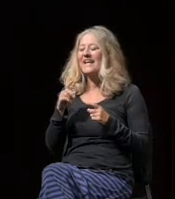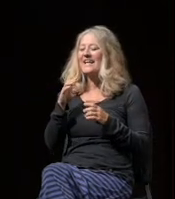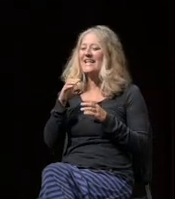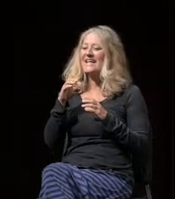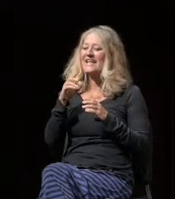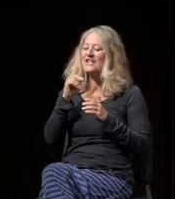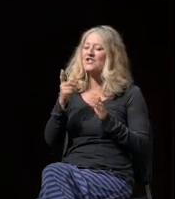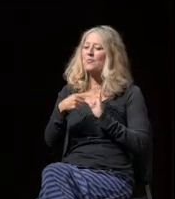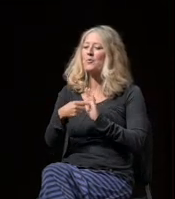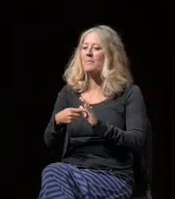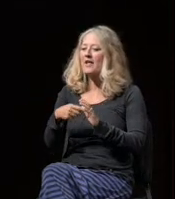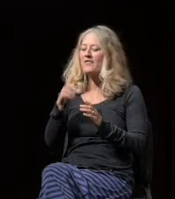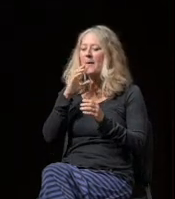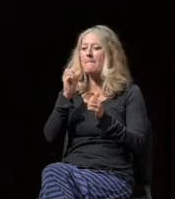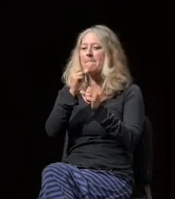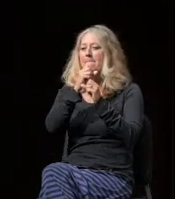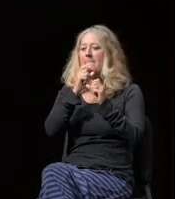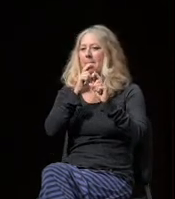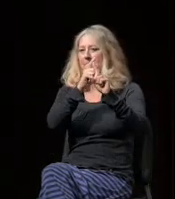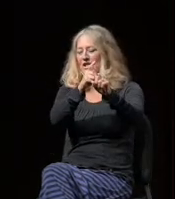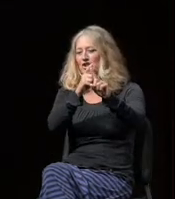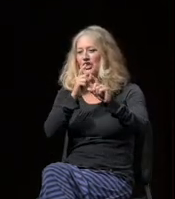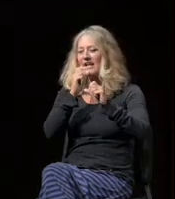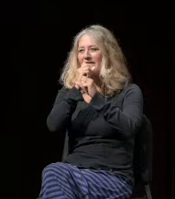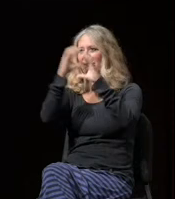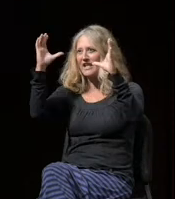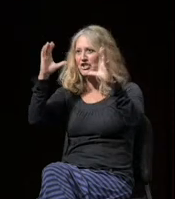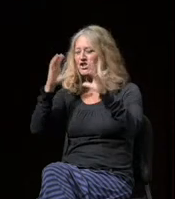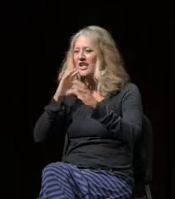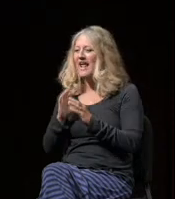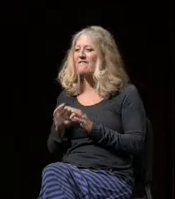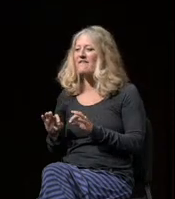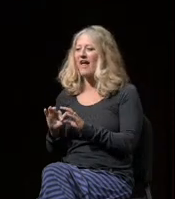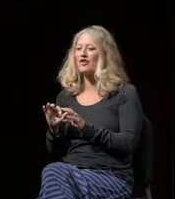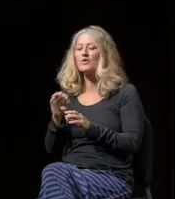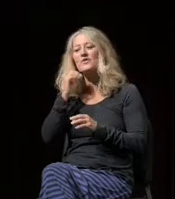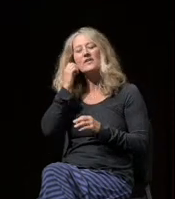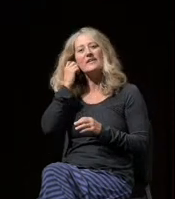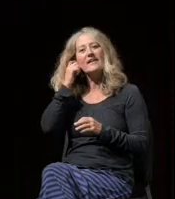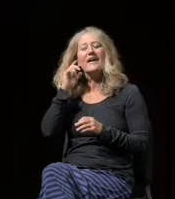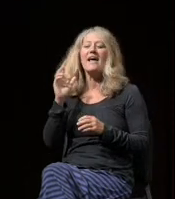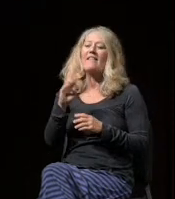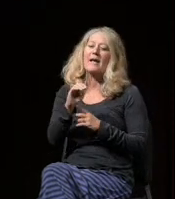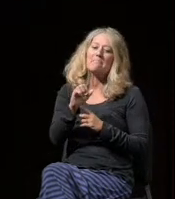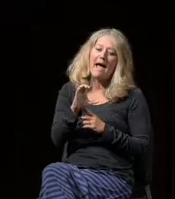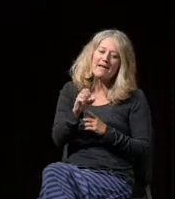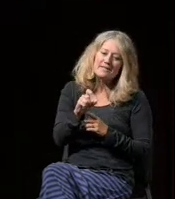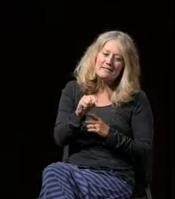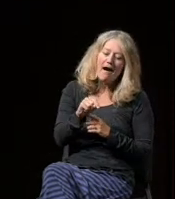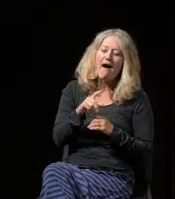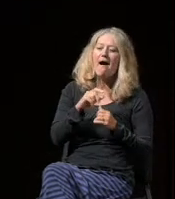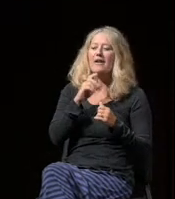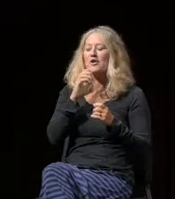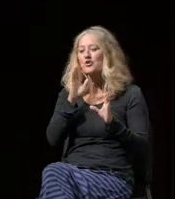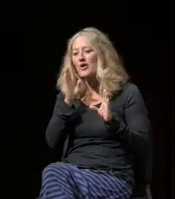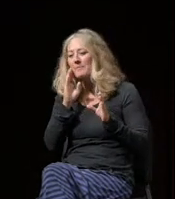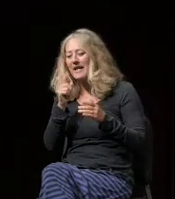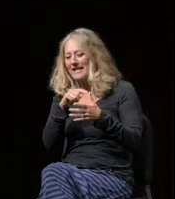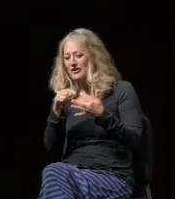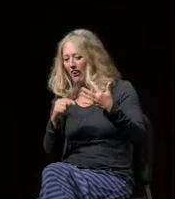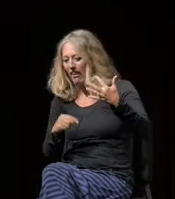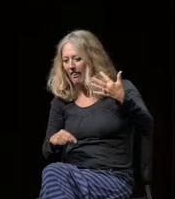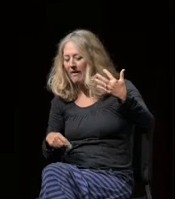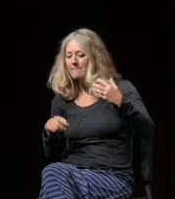vision, and values. You might open with some acknowledgments. You have attention to things like your mascot and that kind of stuff. You try to pay attention to those kinds of